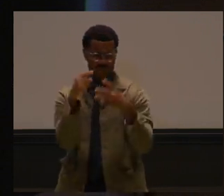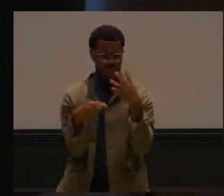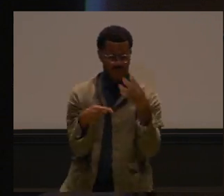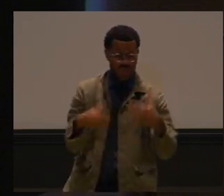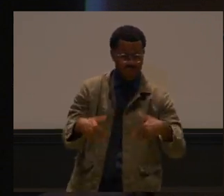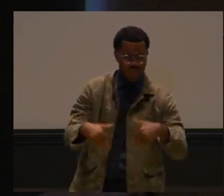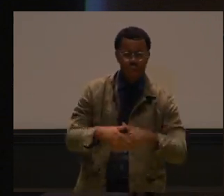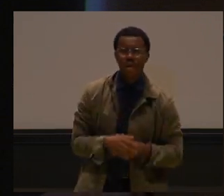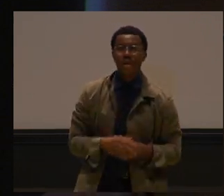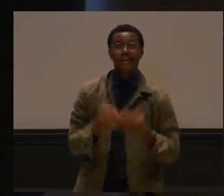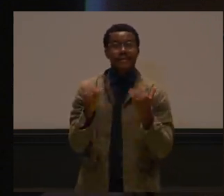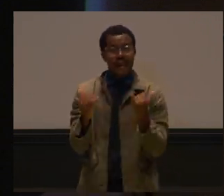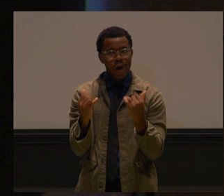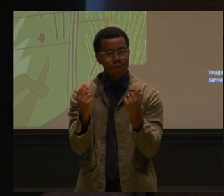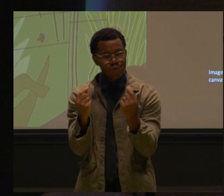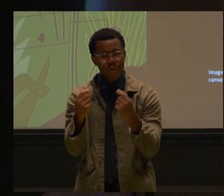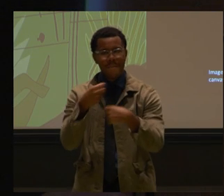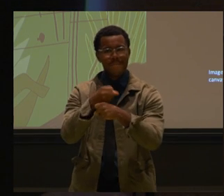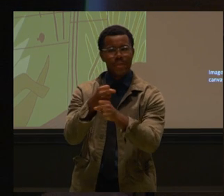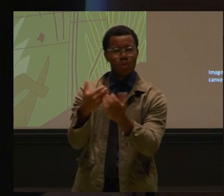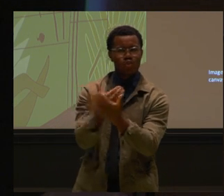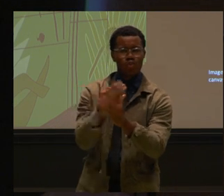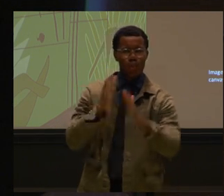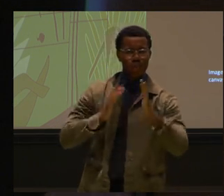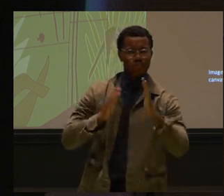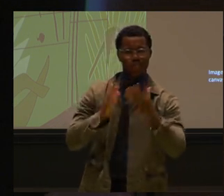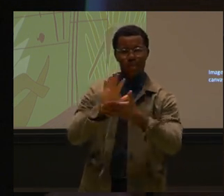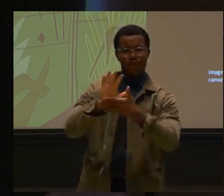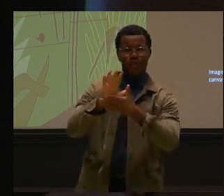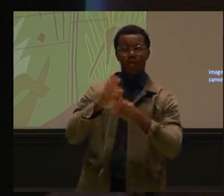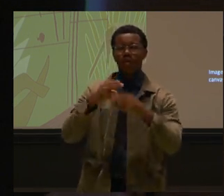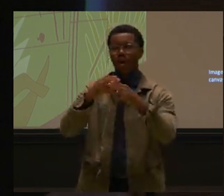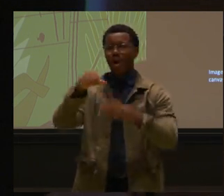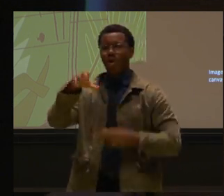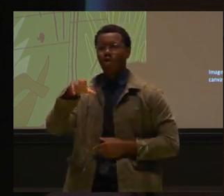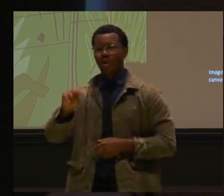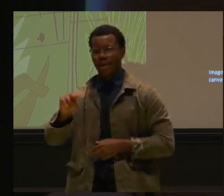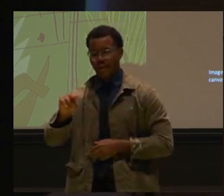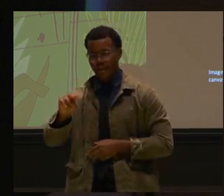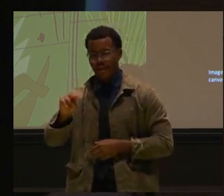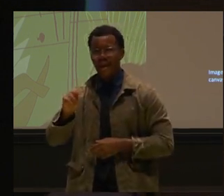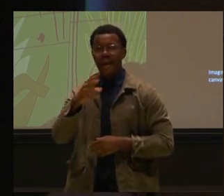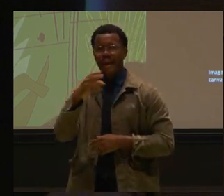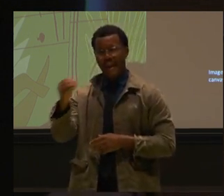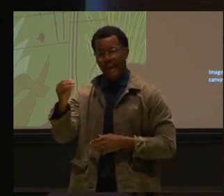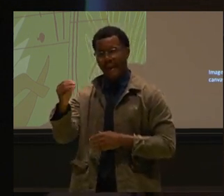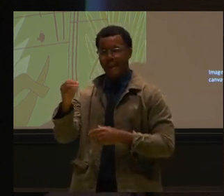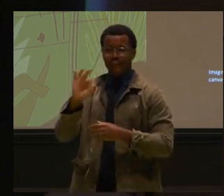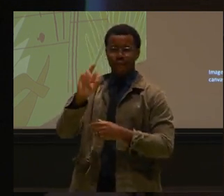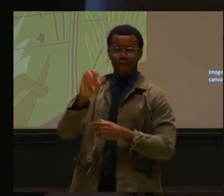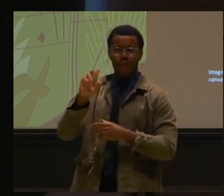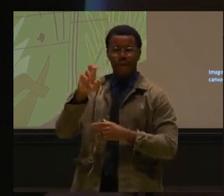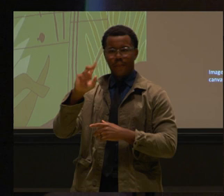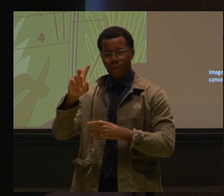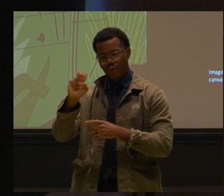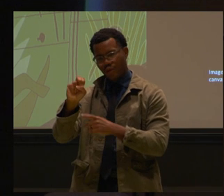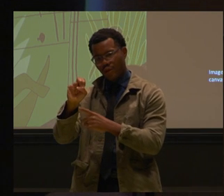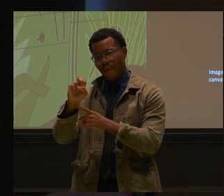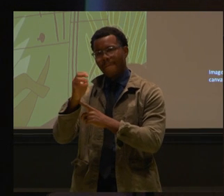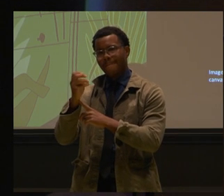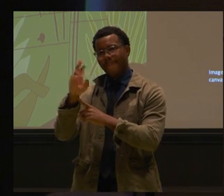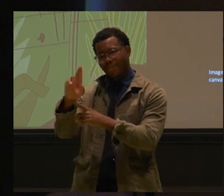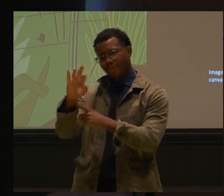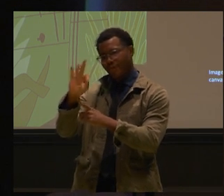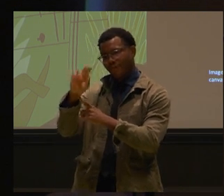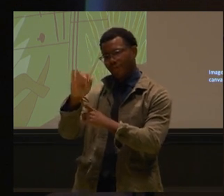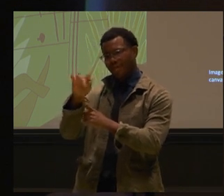developing two feature films, Quinn and The Formidable Mr. Forsythe, and several TV projects. In